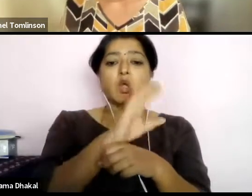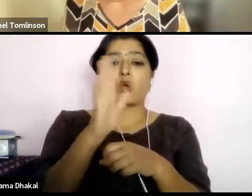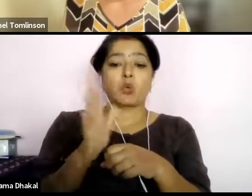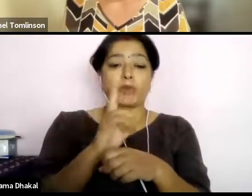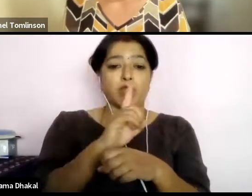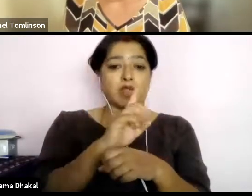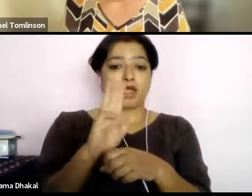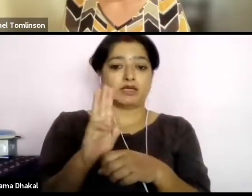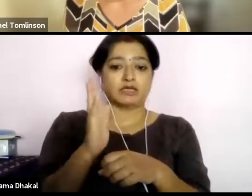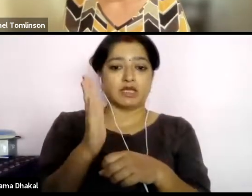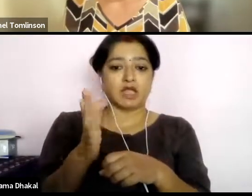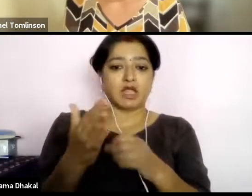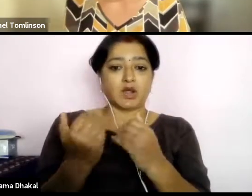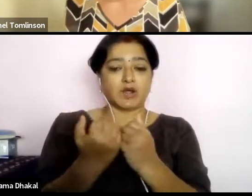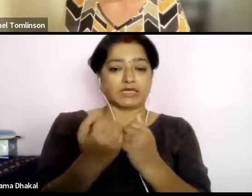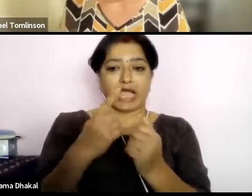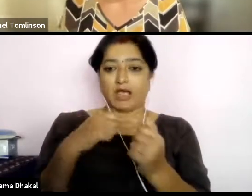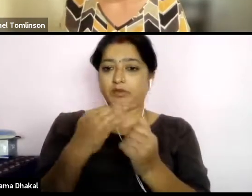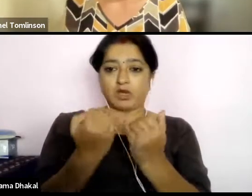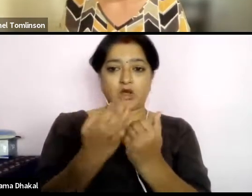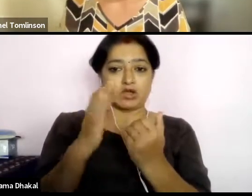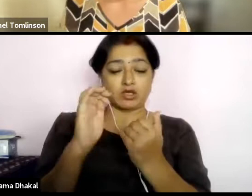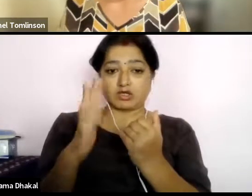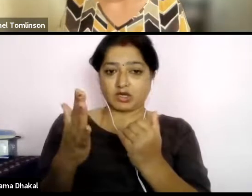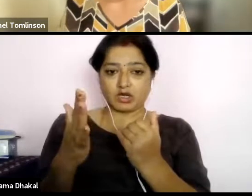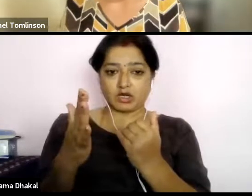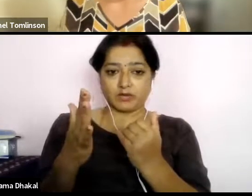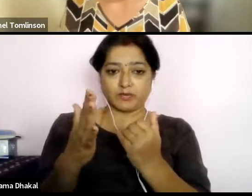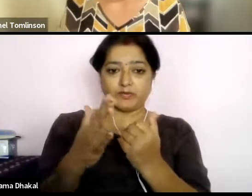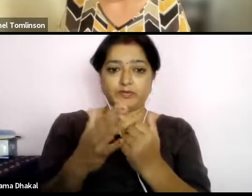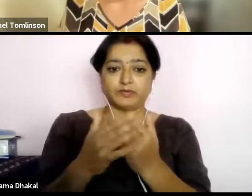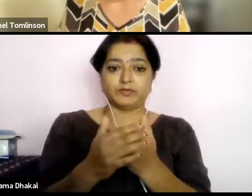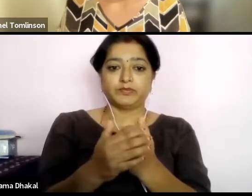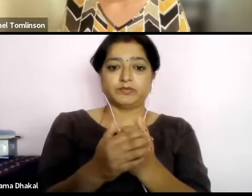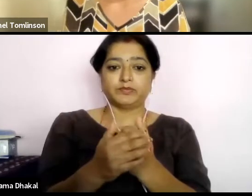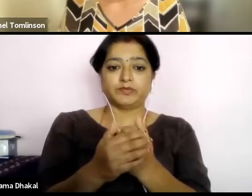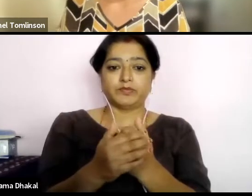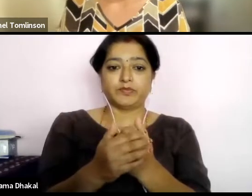persons in the room at a time. This project was necessary